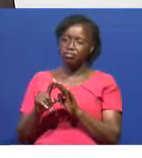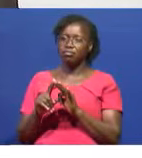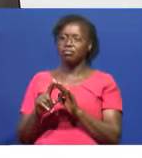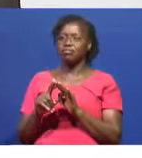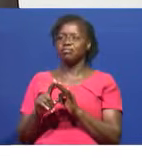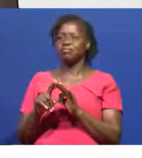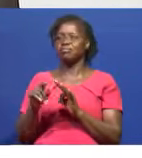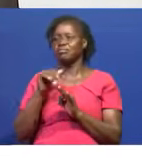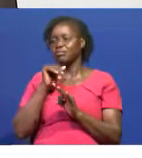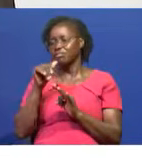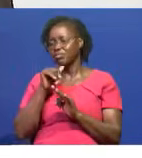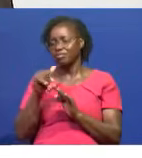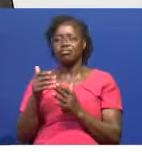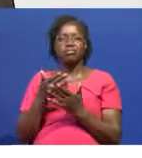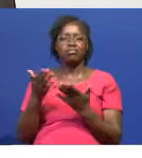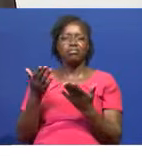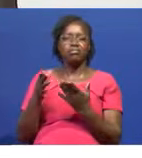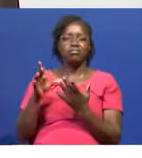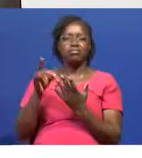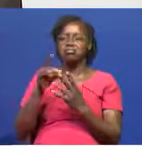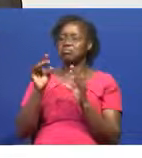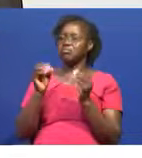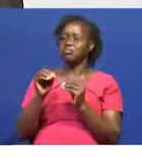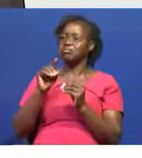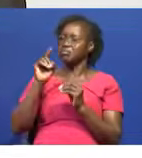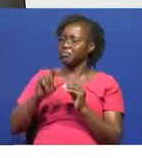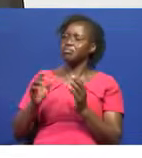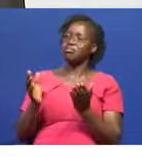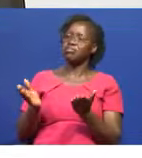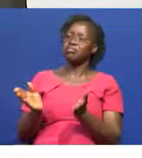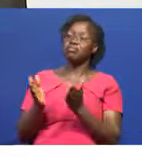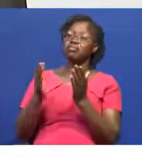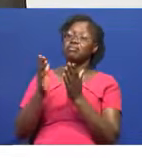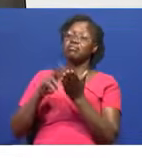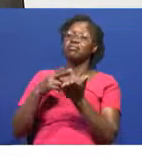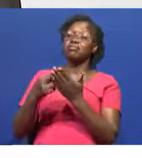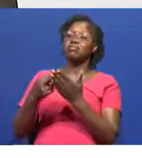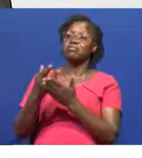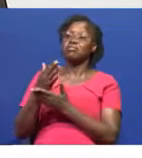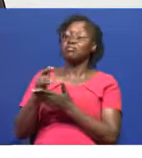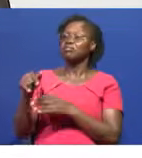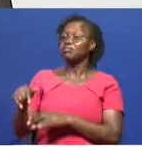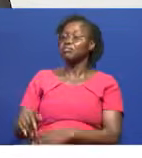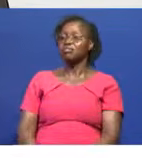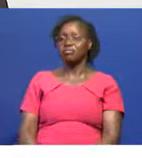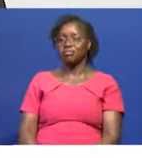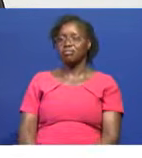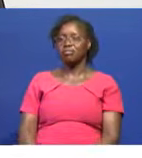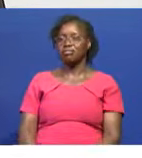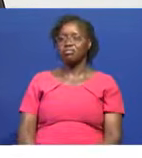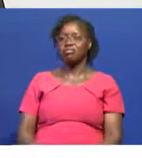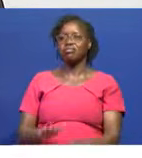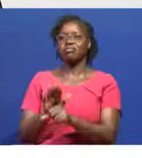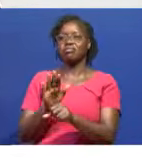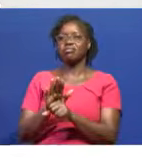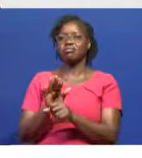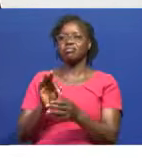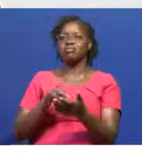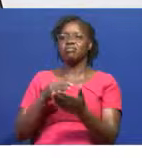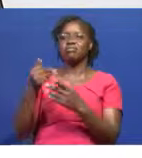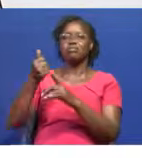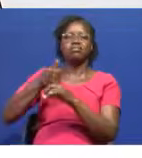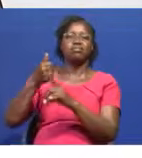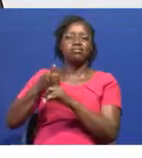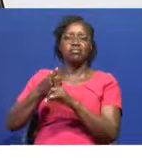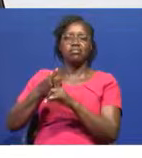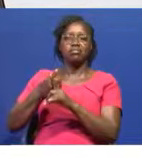to hygiene is not an option. And so we mobilize all these ones. The part of it is this one. Okay. Right now they're doing a lot of advocacy there